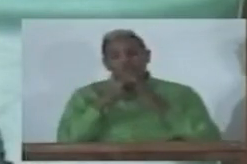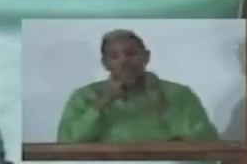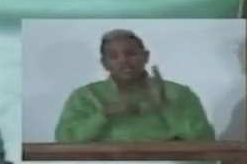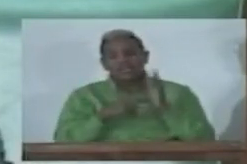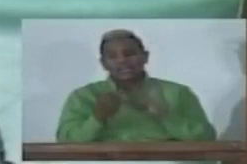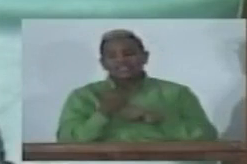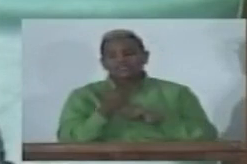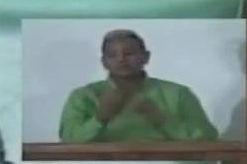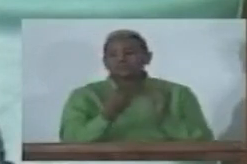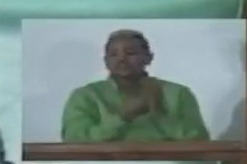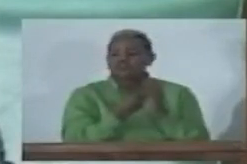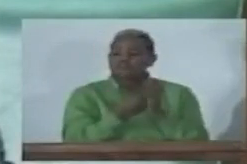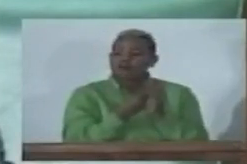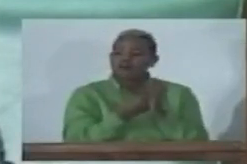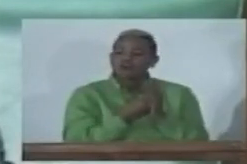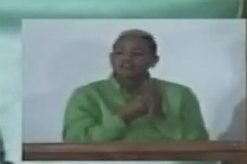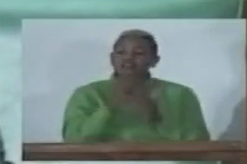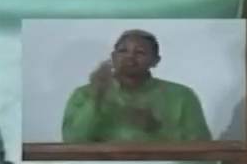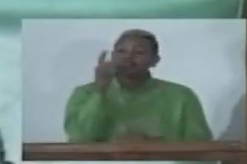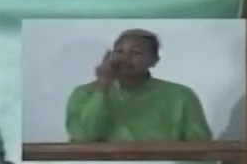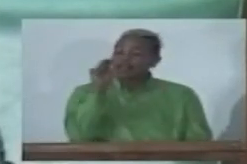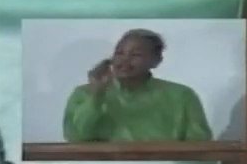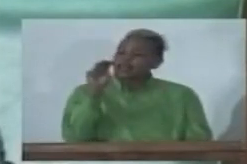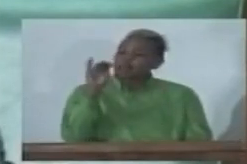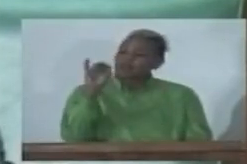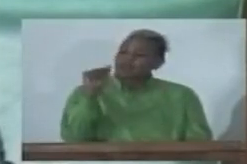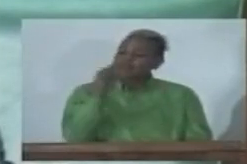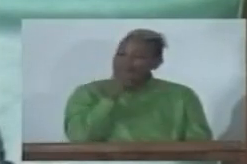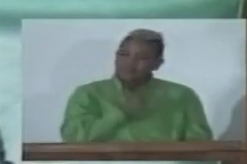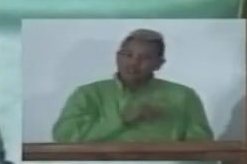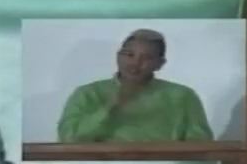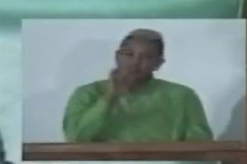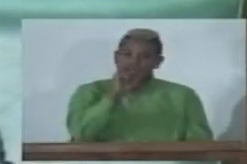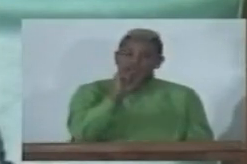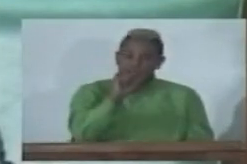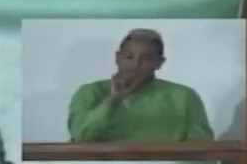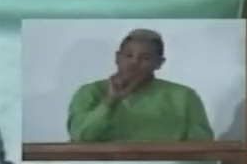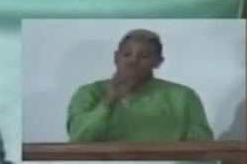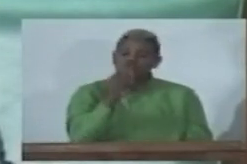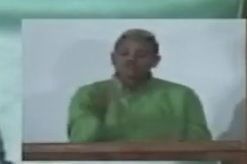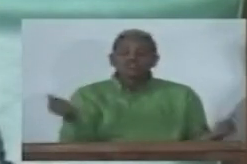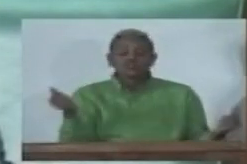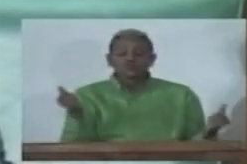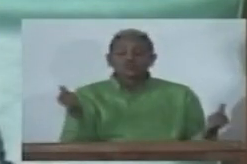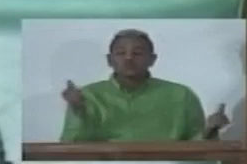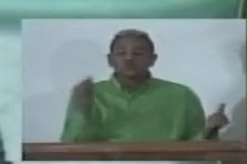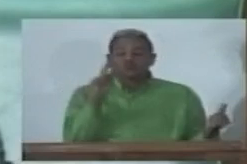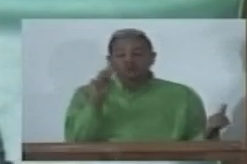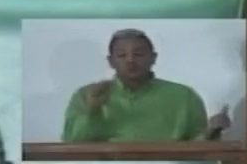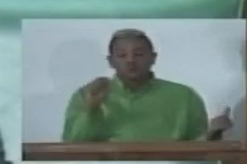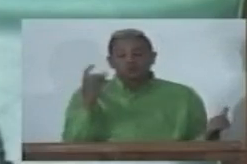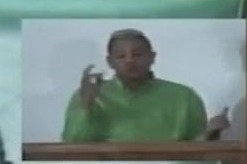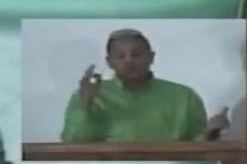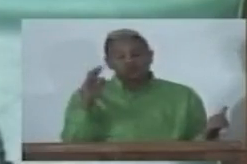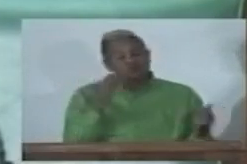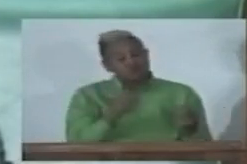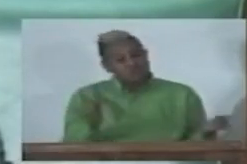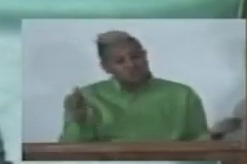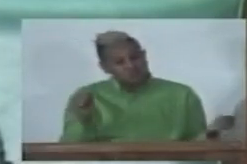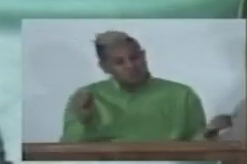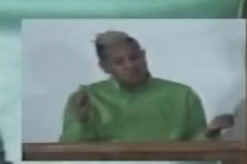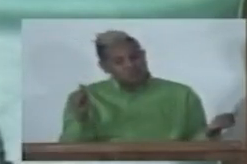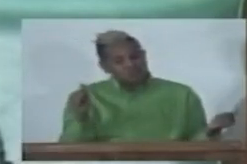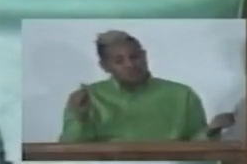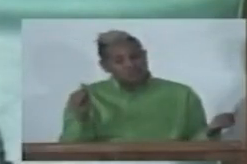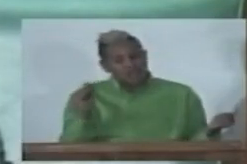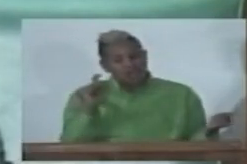Expansion Fund, Norman Manley International Airport Regulation 29 resolution